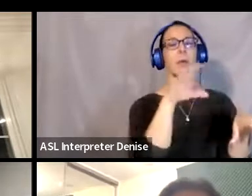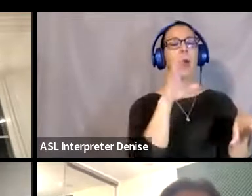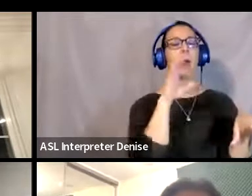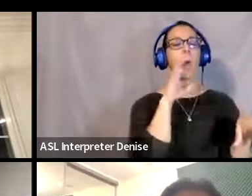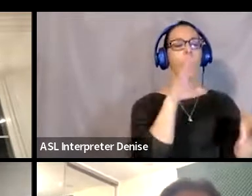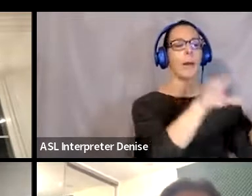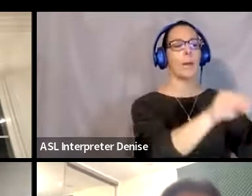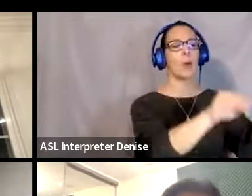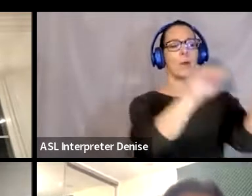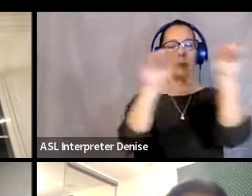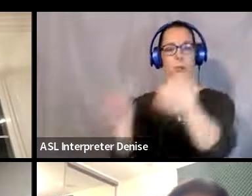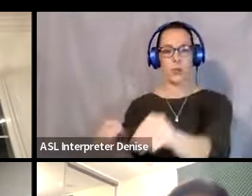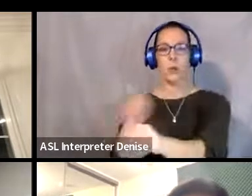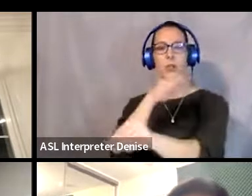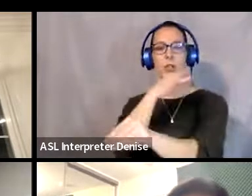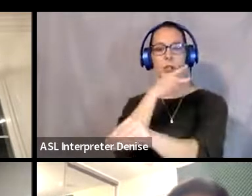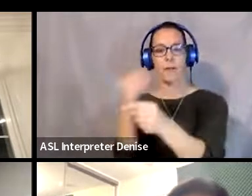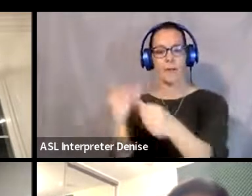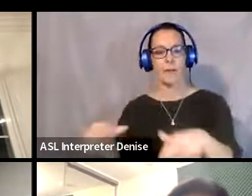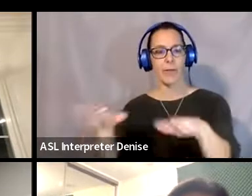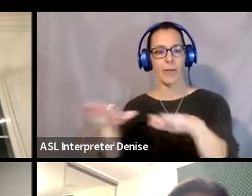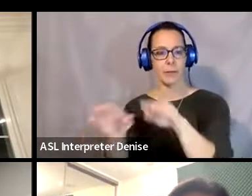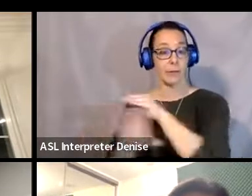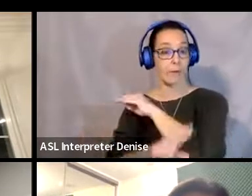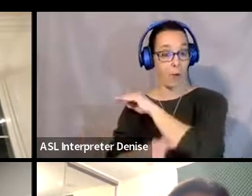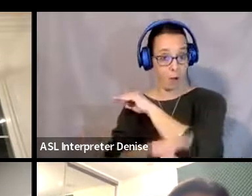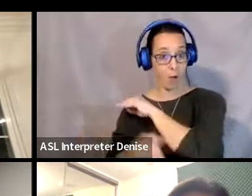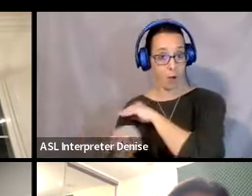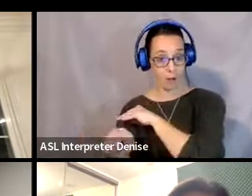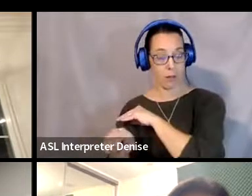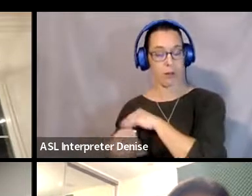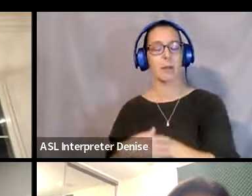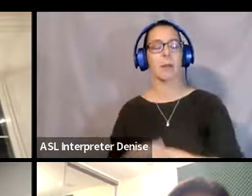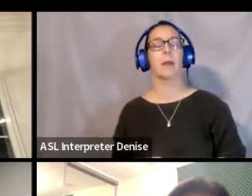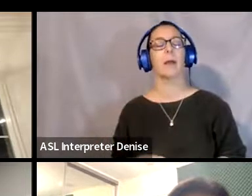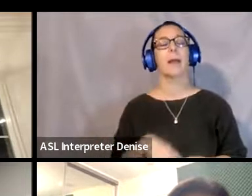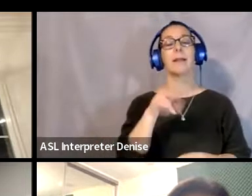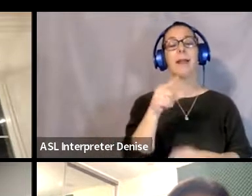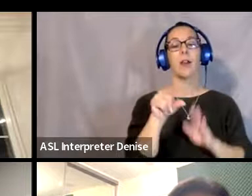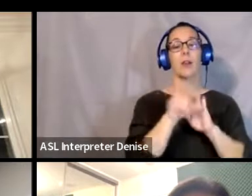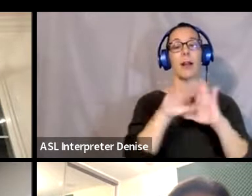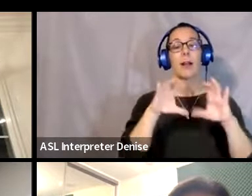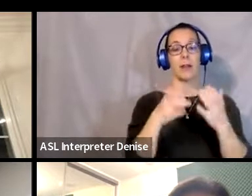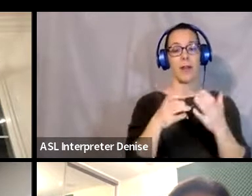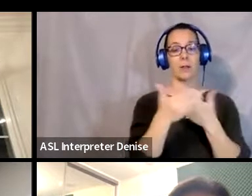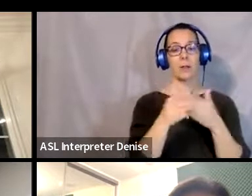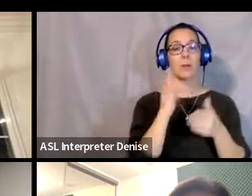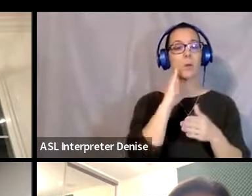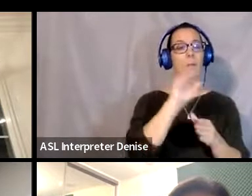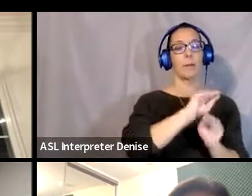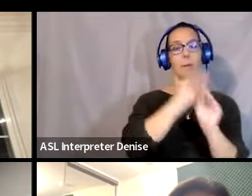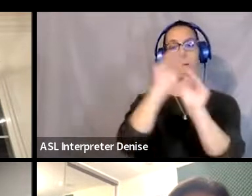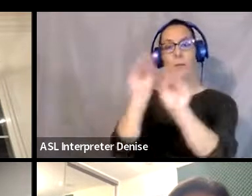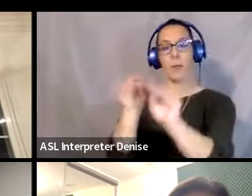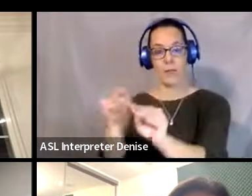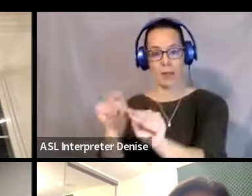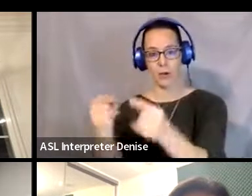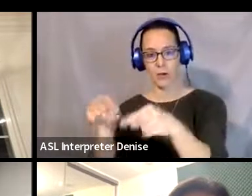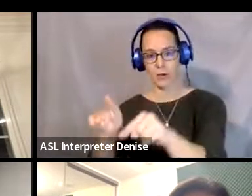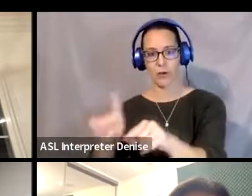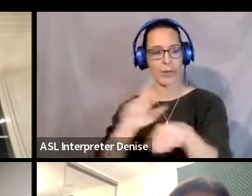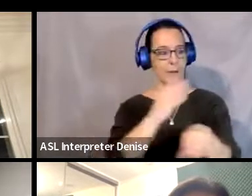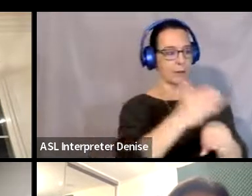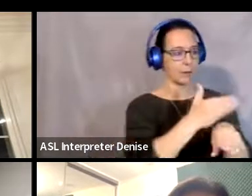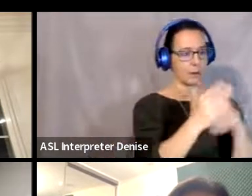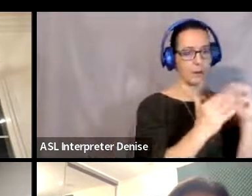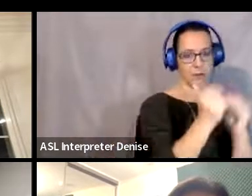the dirt field in the fall. And those second grade classrooms will be relocated down there for the first phase of construction.